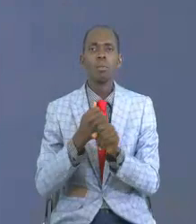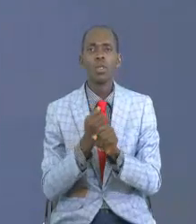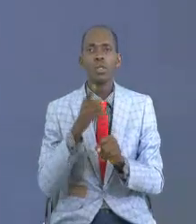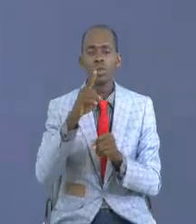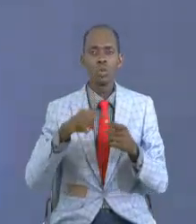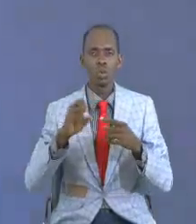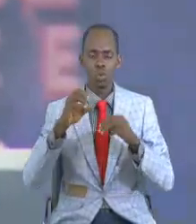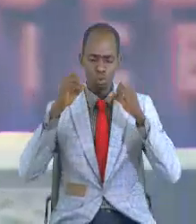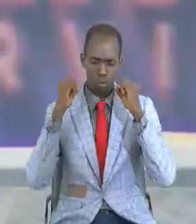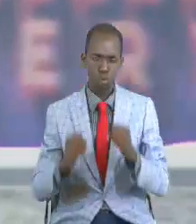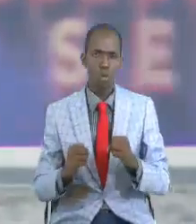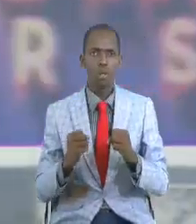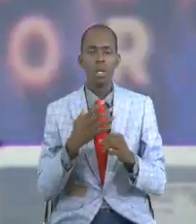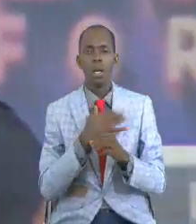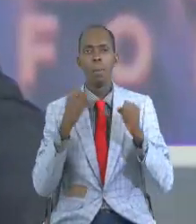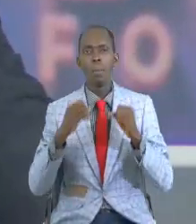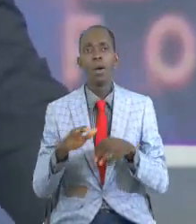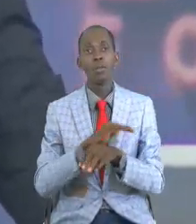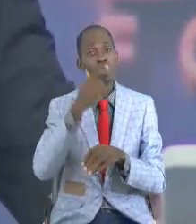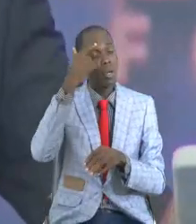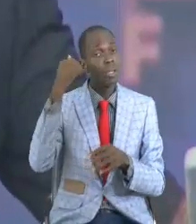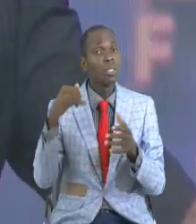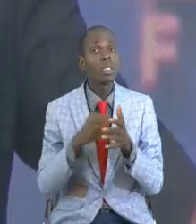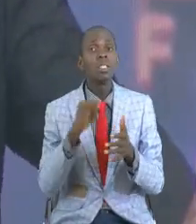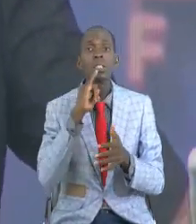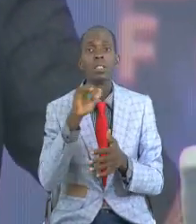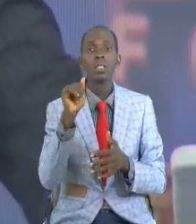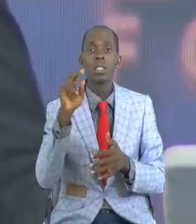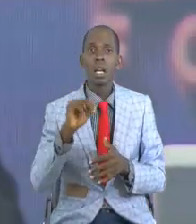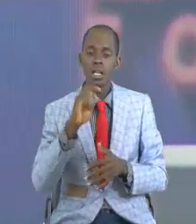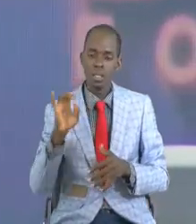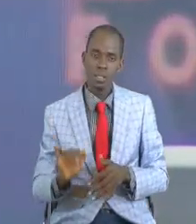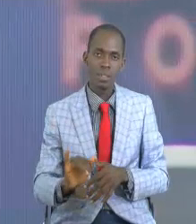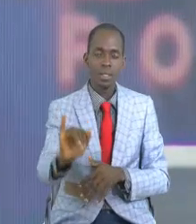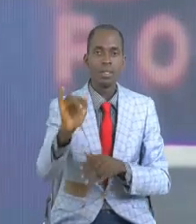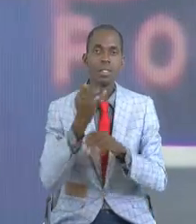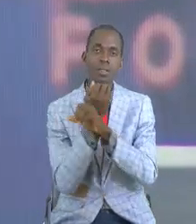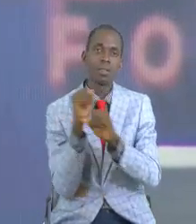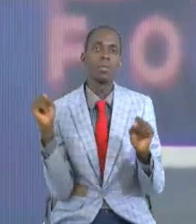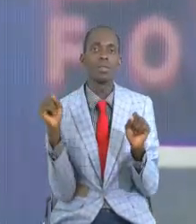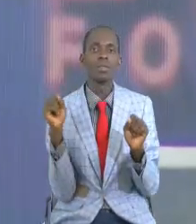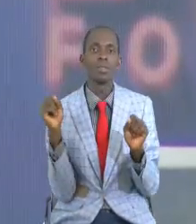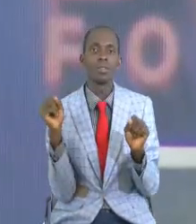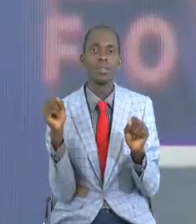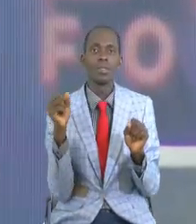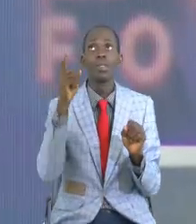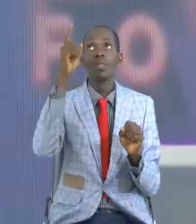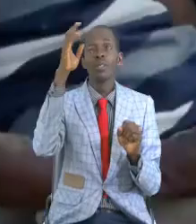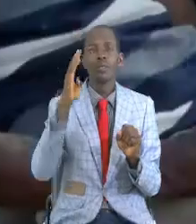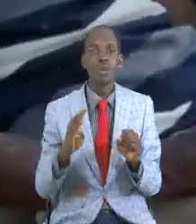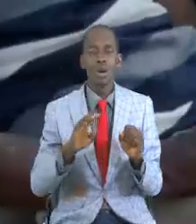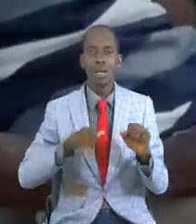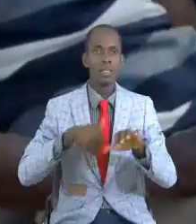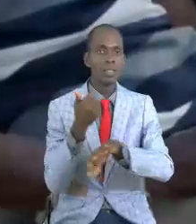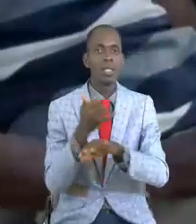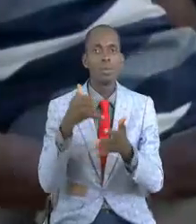powerful. Because it is an eternal redemption. God perform it in every